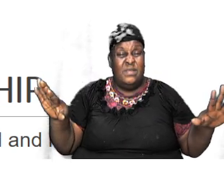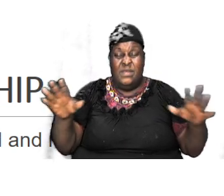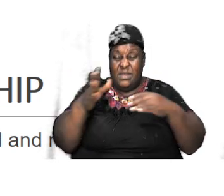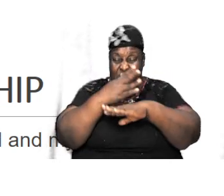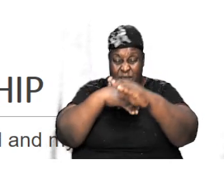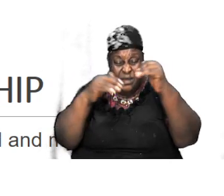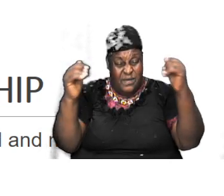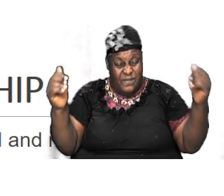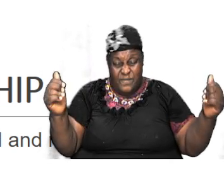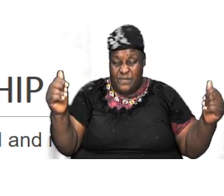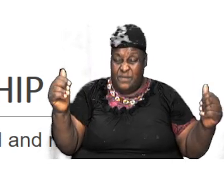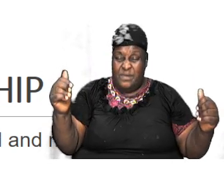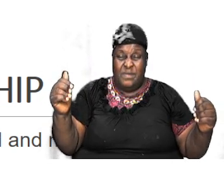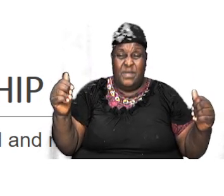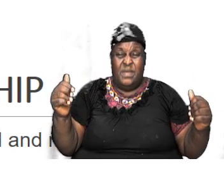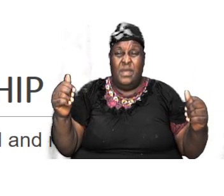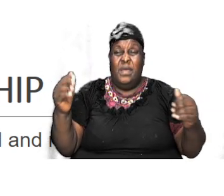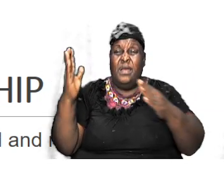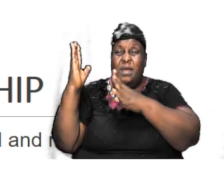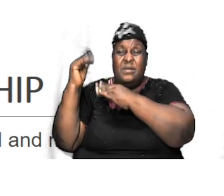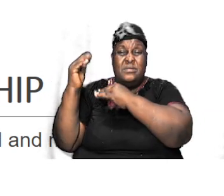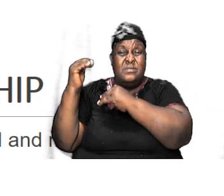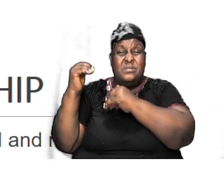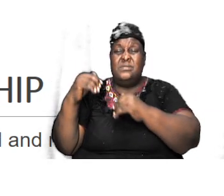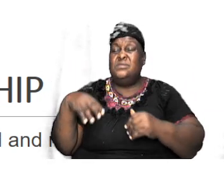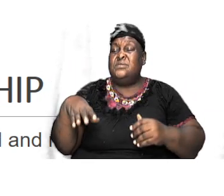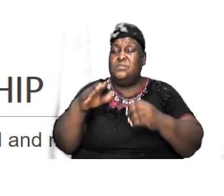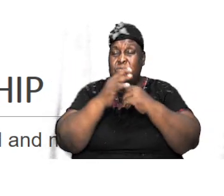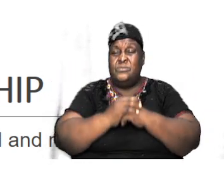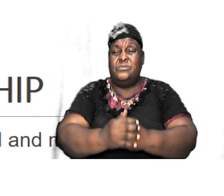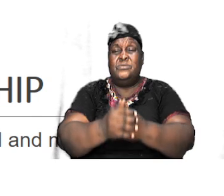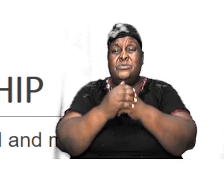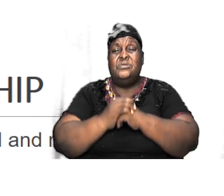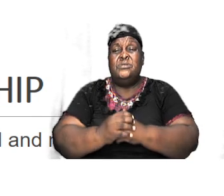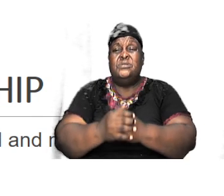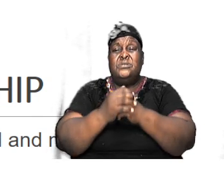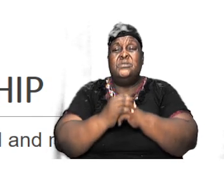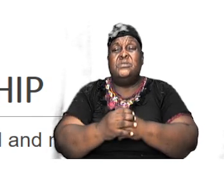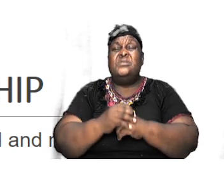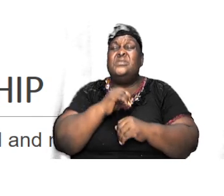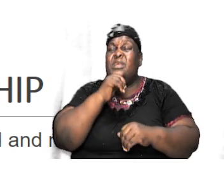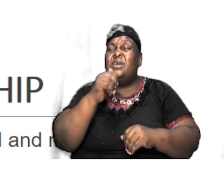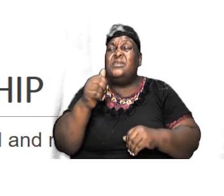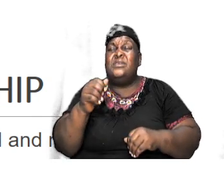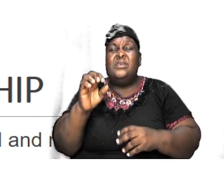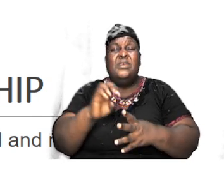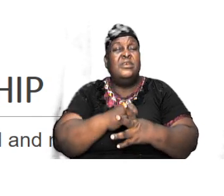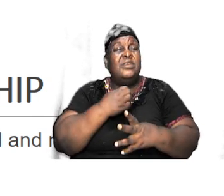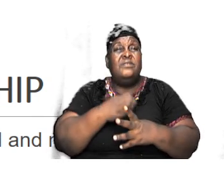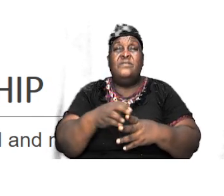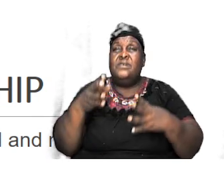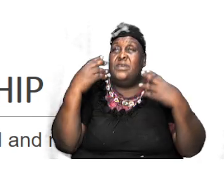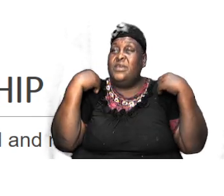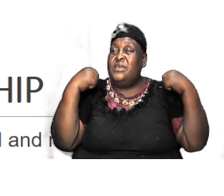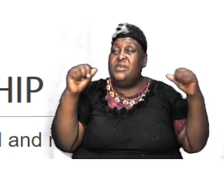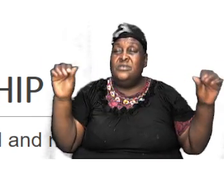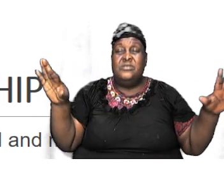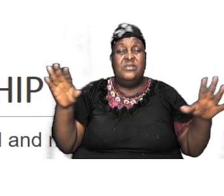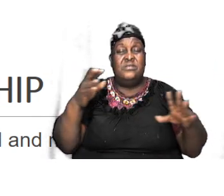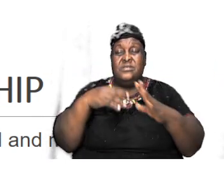heaven accepted worship. Right? Not even angels. Look at this. The Bible